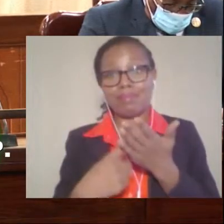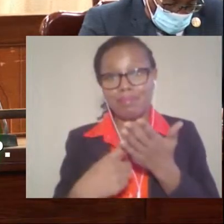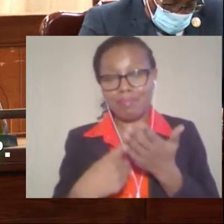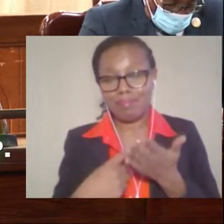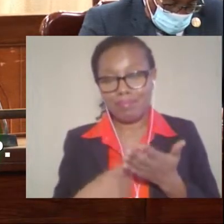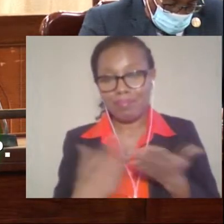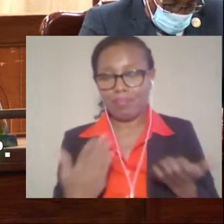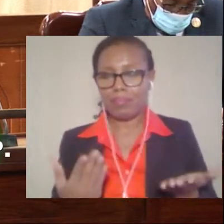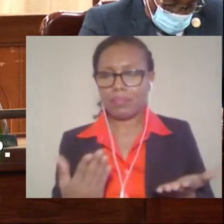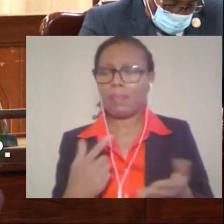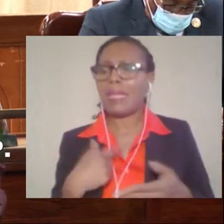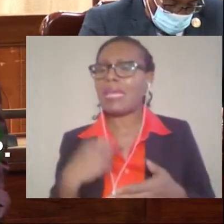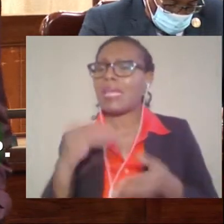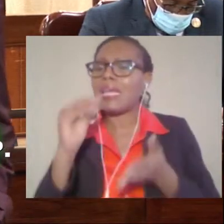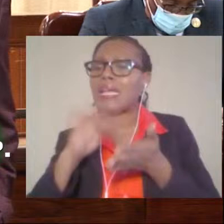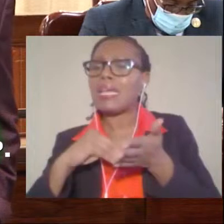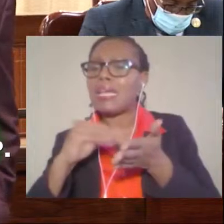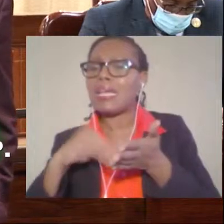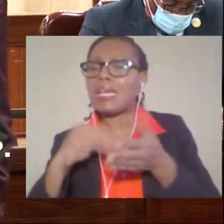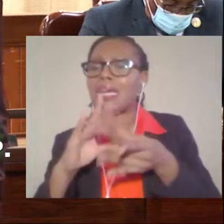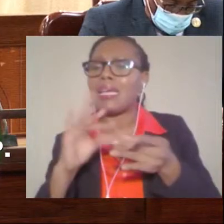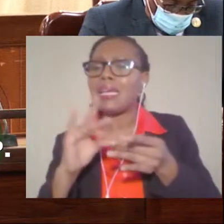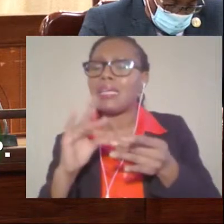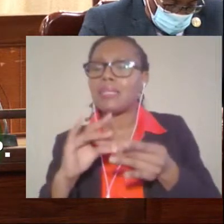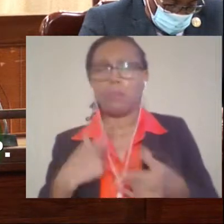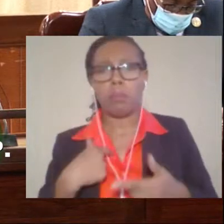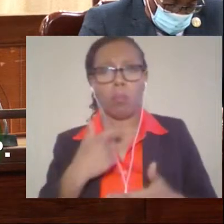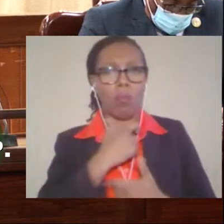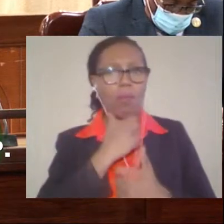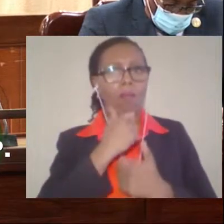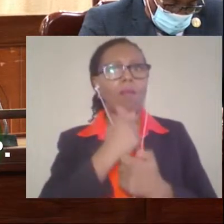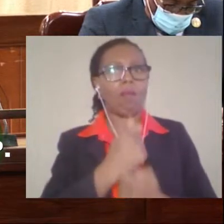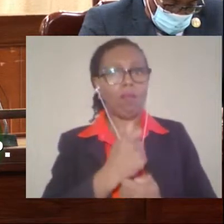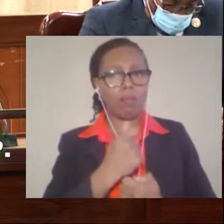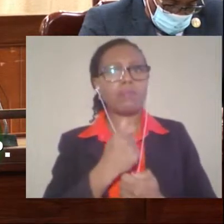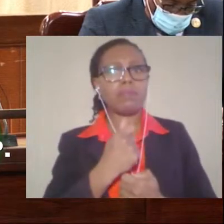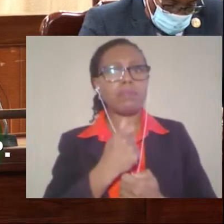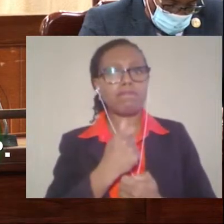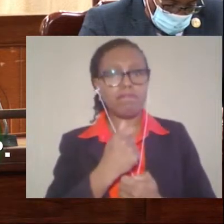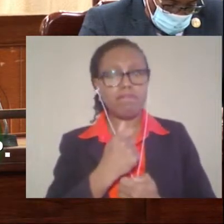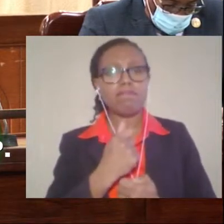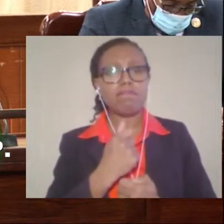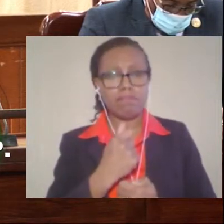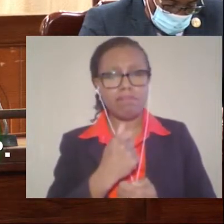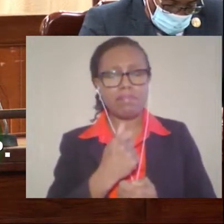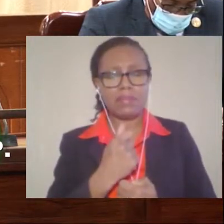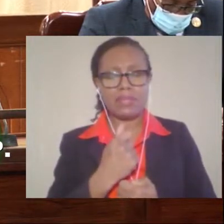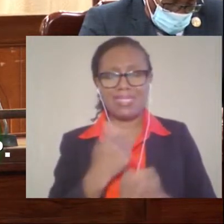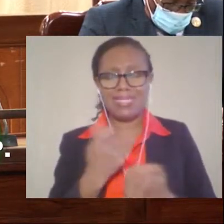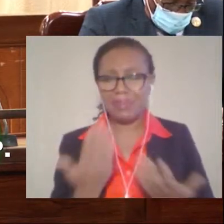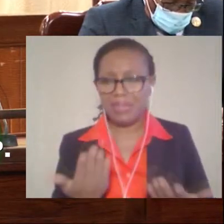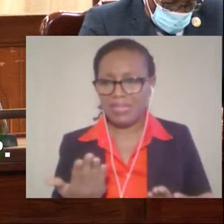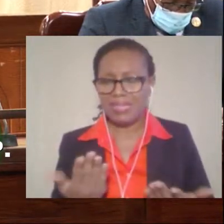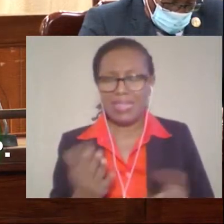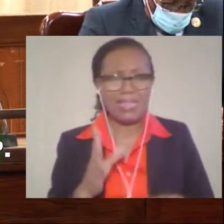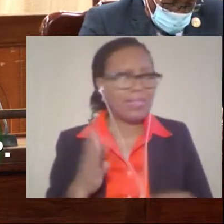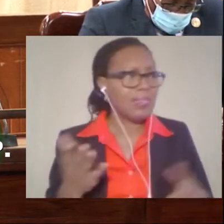interesting. I found the comments to be disappointing as well,